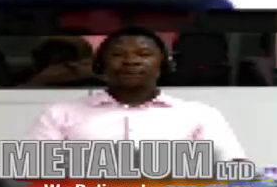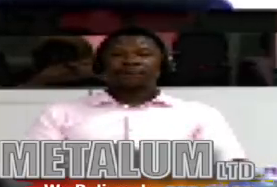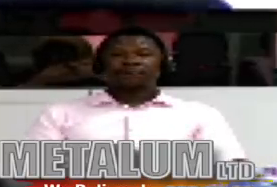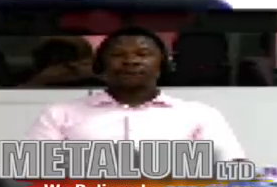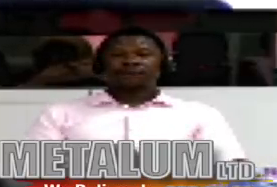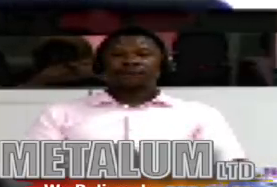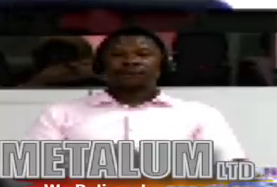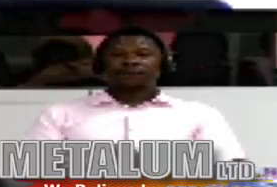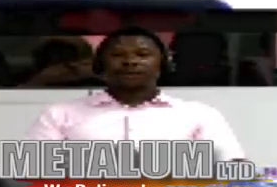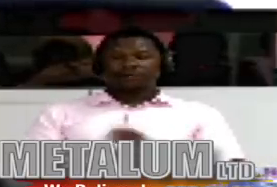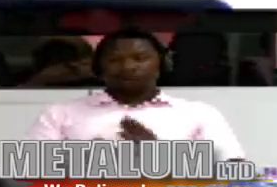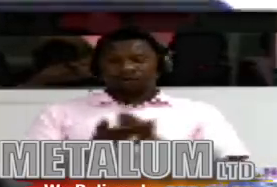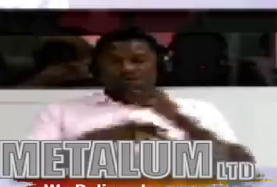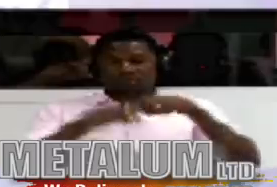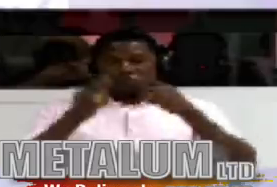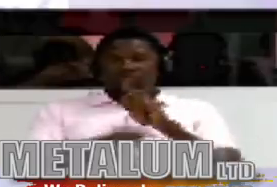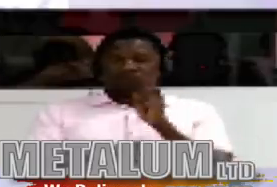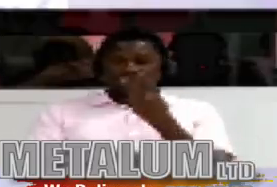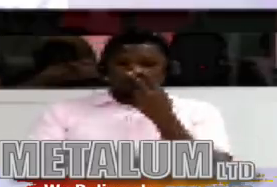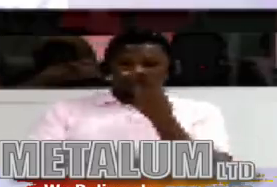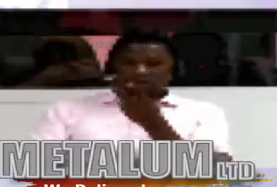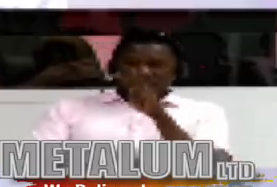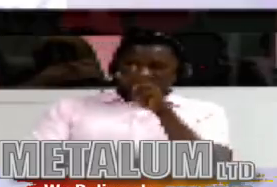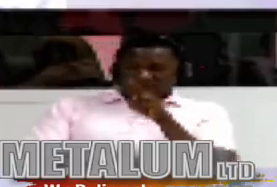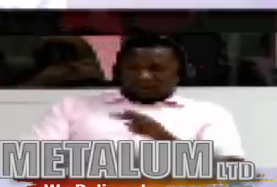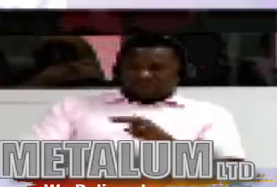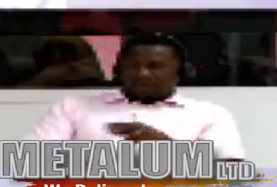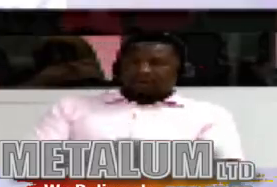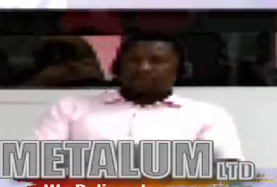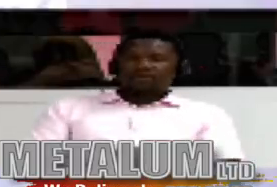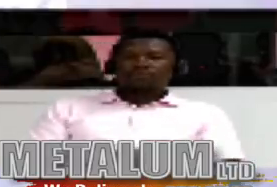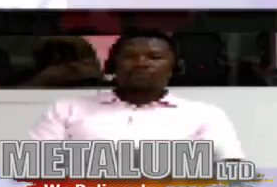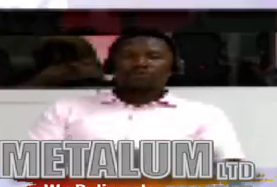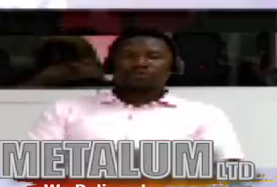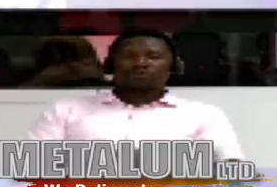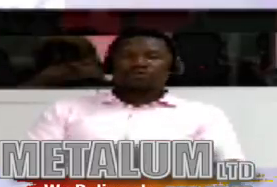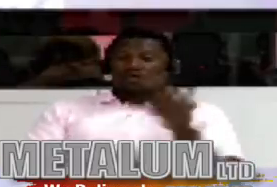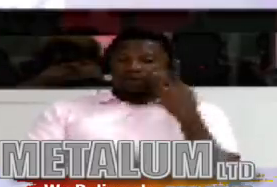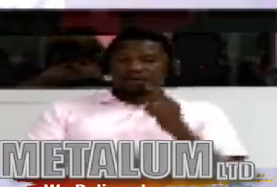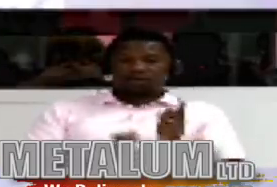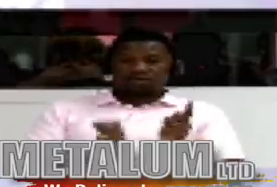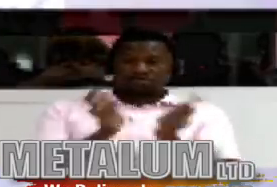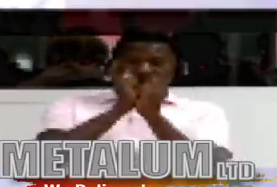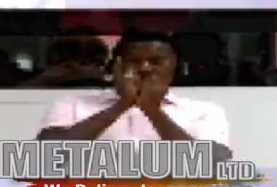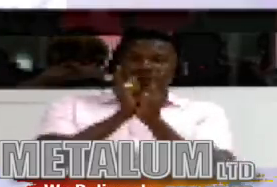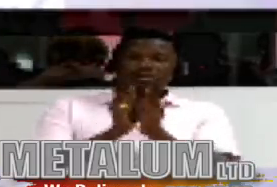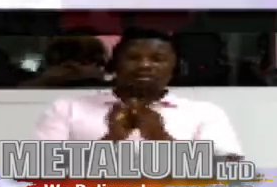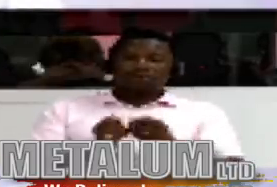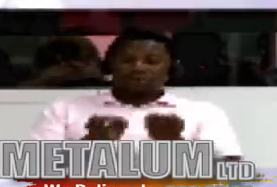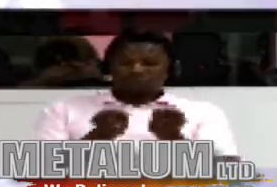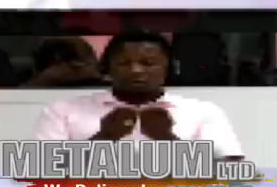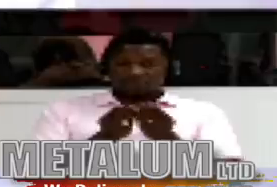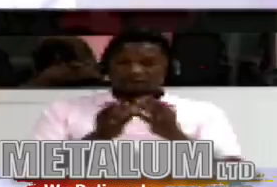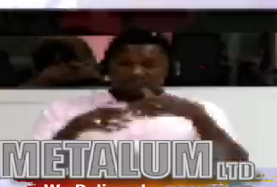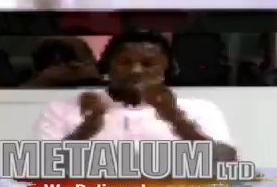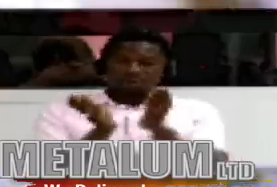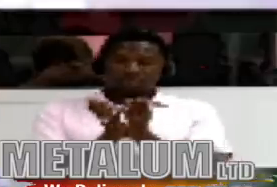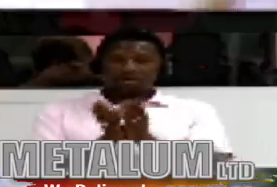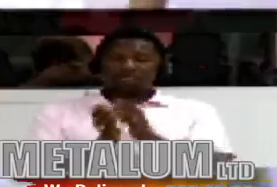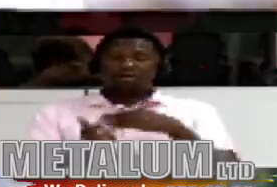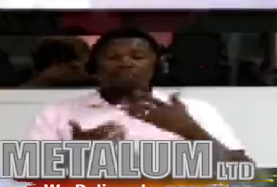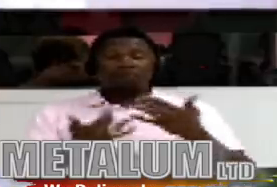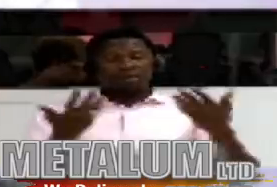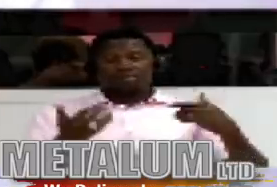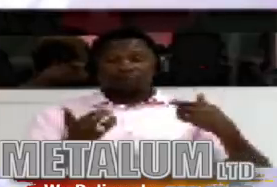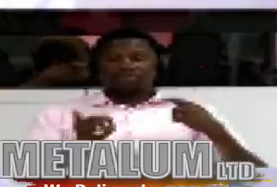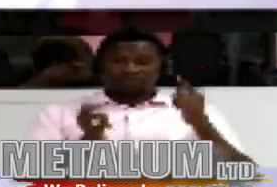Continue telling us what you observed. So when I confronted the student group, most of them recognized me. Like I said, I was